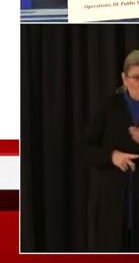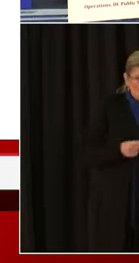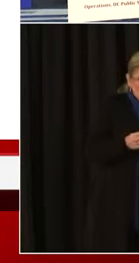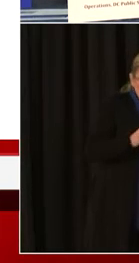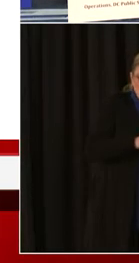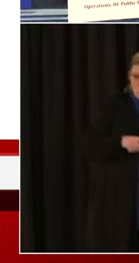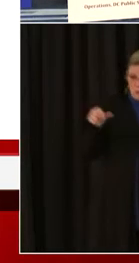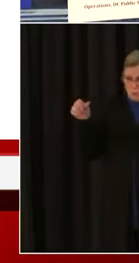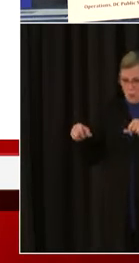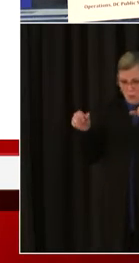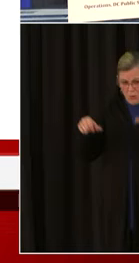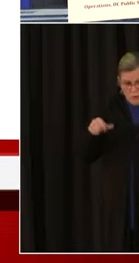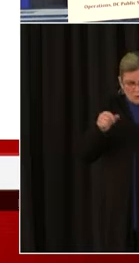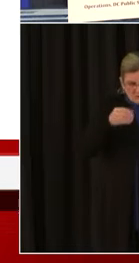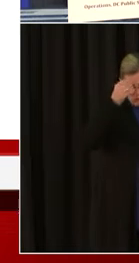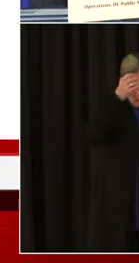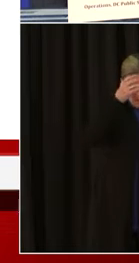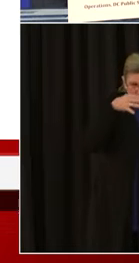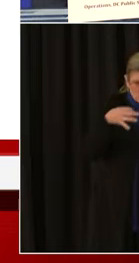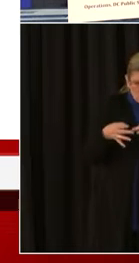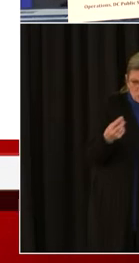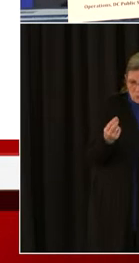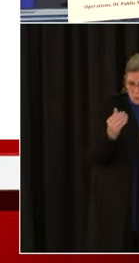We're following all those recommendations.